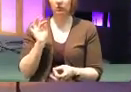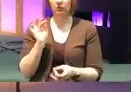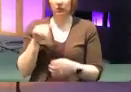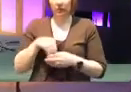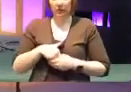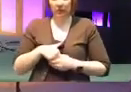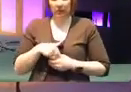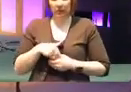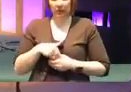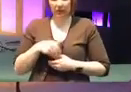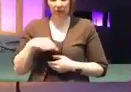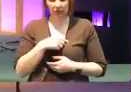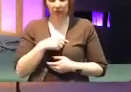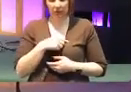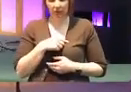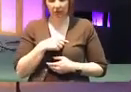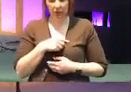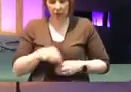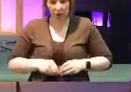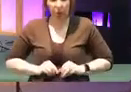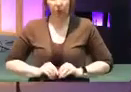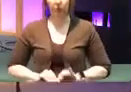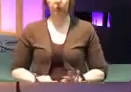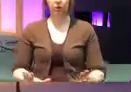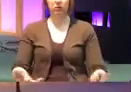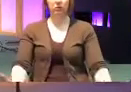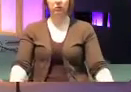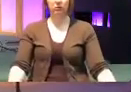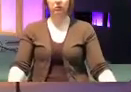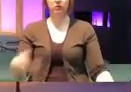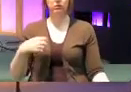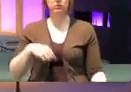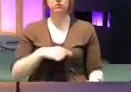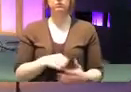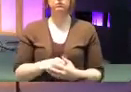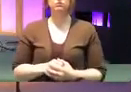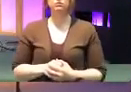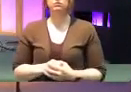in us and through us.